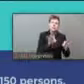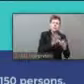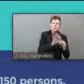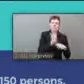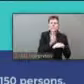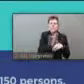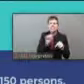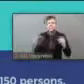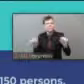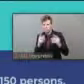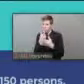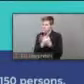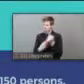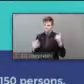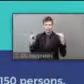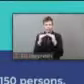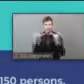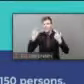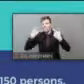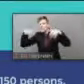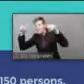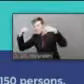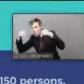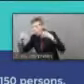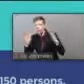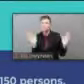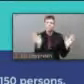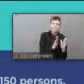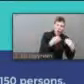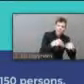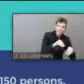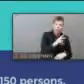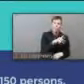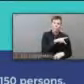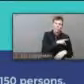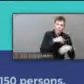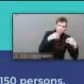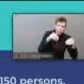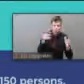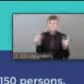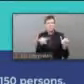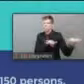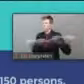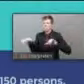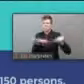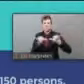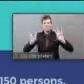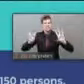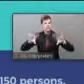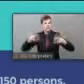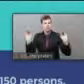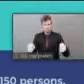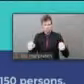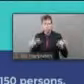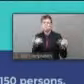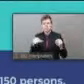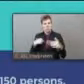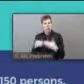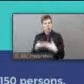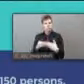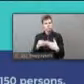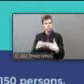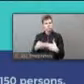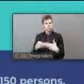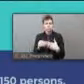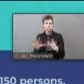few restrictions, and we wanted to stay here long enough so we know we're holding and you're as close to